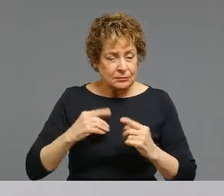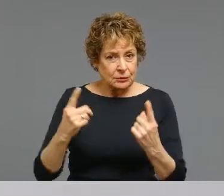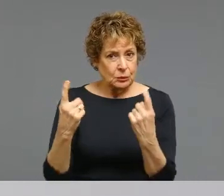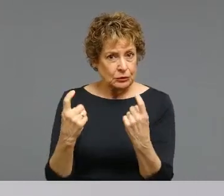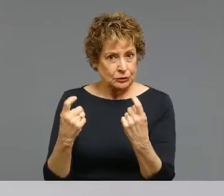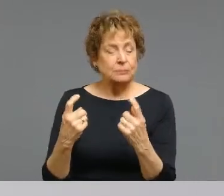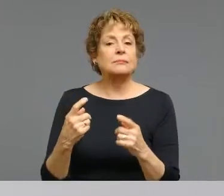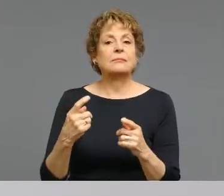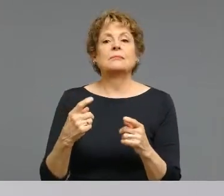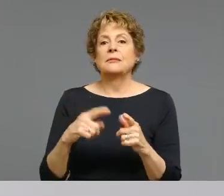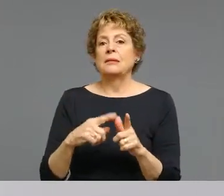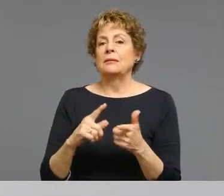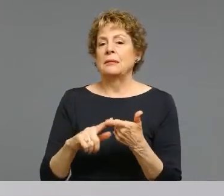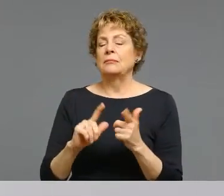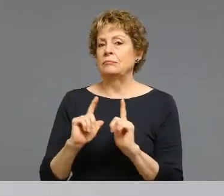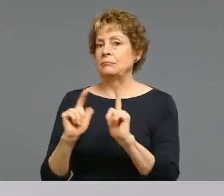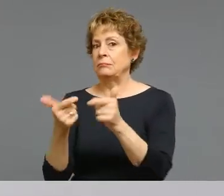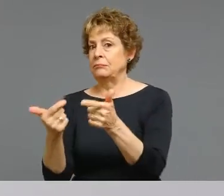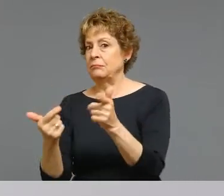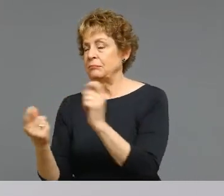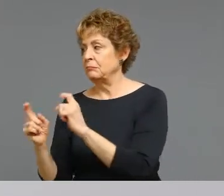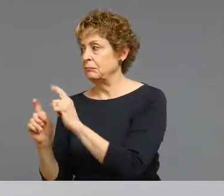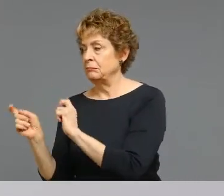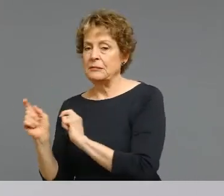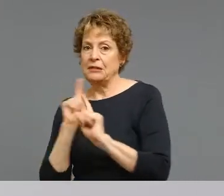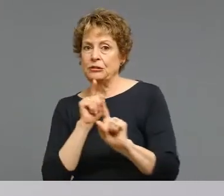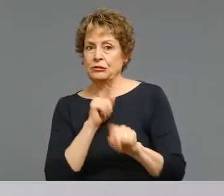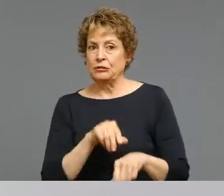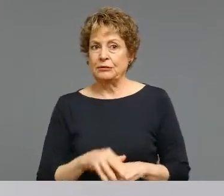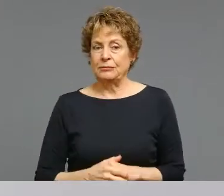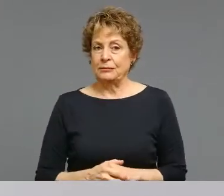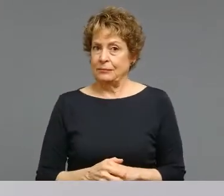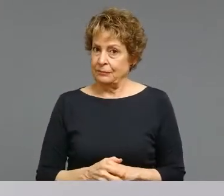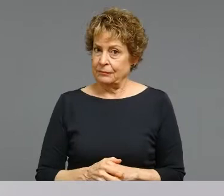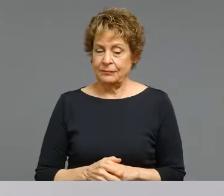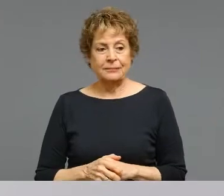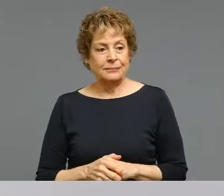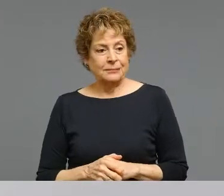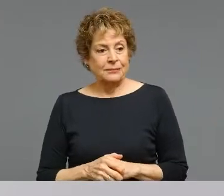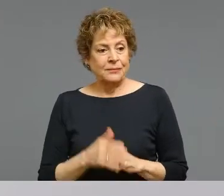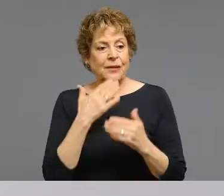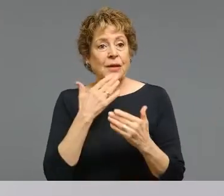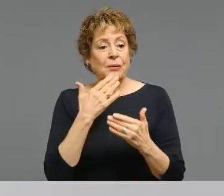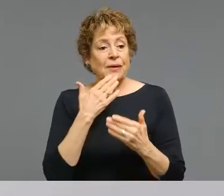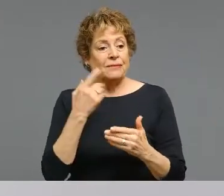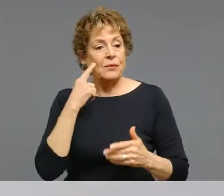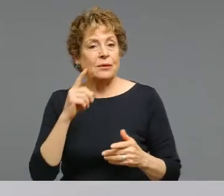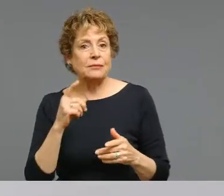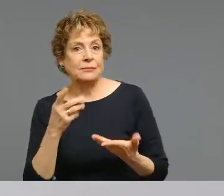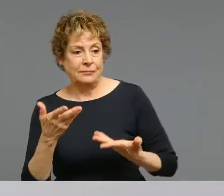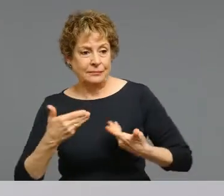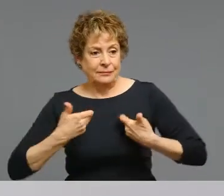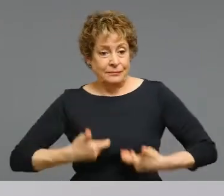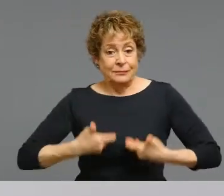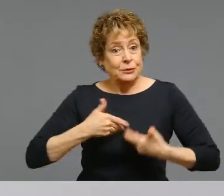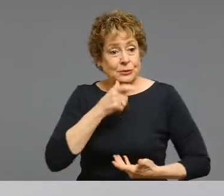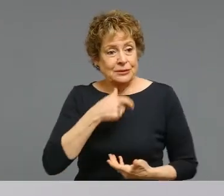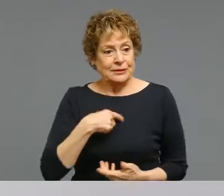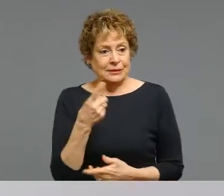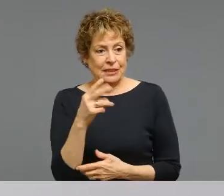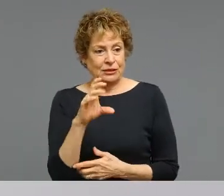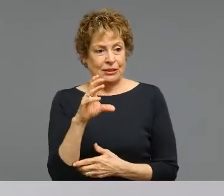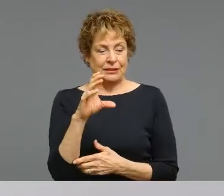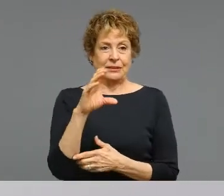Thanks, Steve, and good morning, everybody. Thank you for joining us today. For those that don't know me, I'm Dr. Cara Christ. I'm the director for